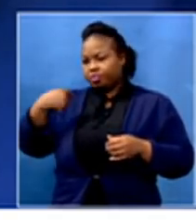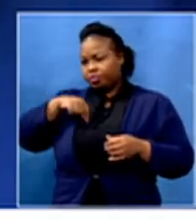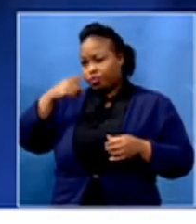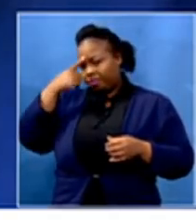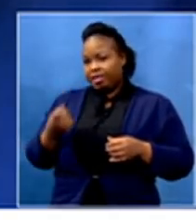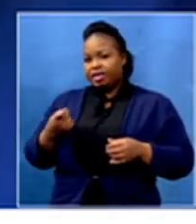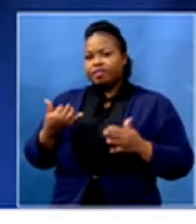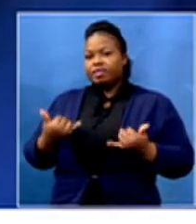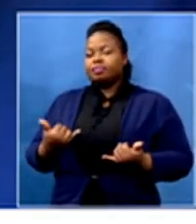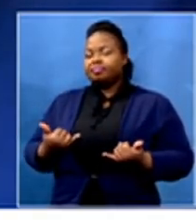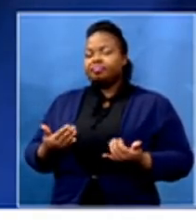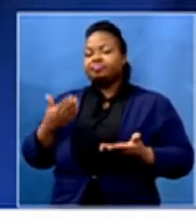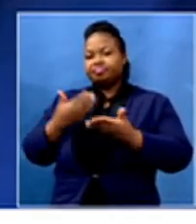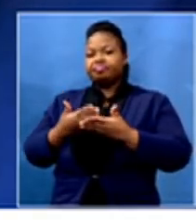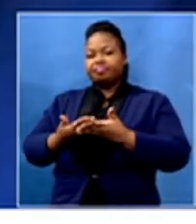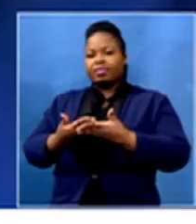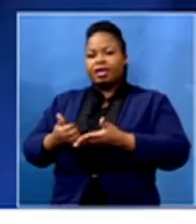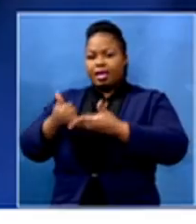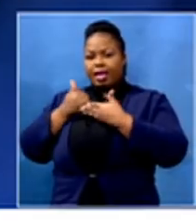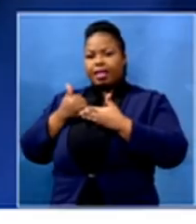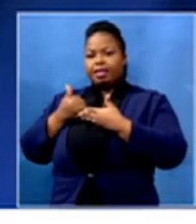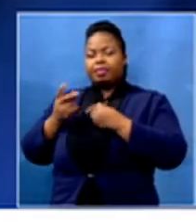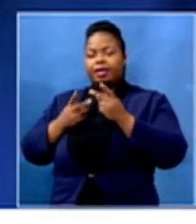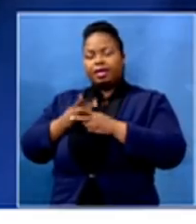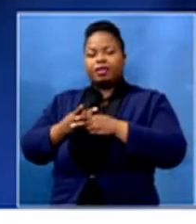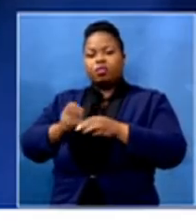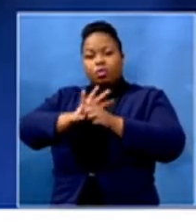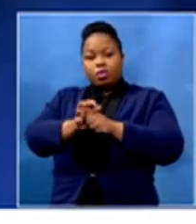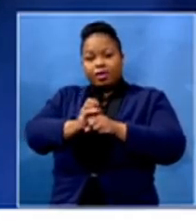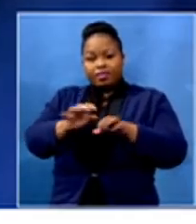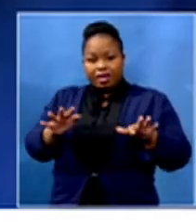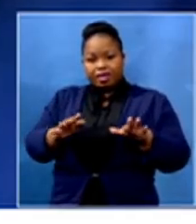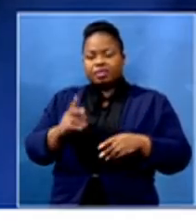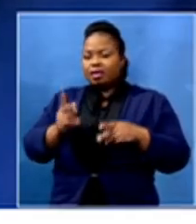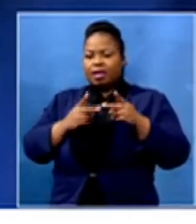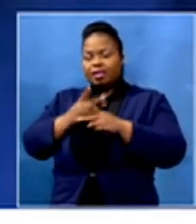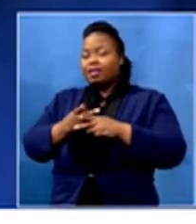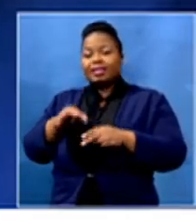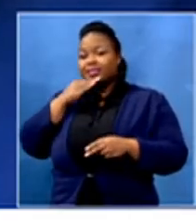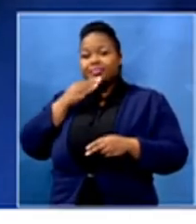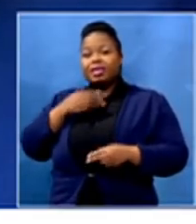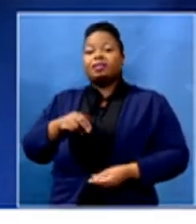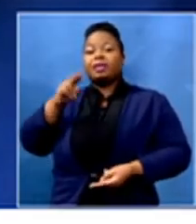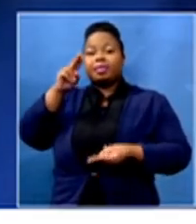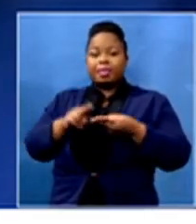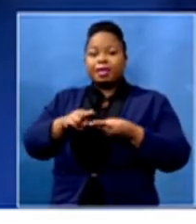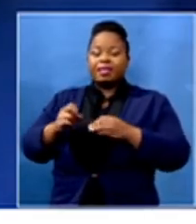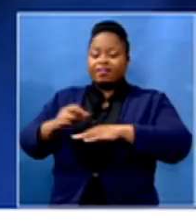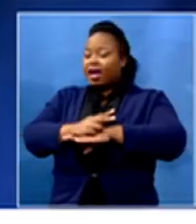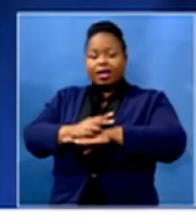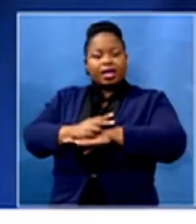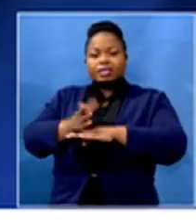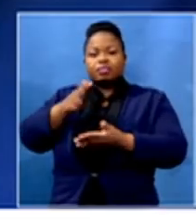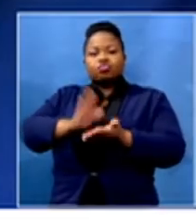it's really a boost in the fight against COVID-19. It doesn't fight directly against the virus, but it